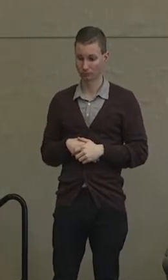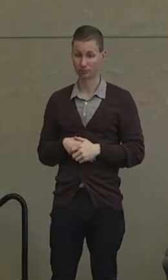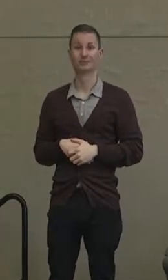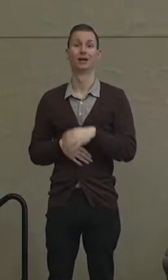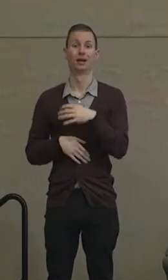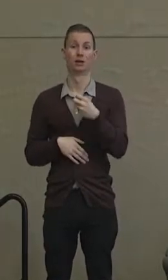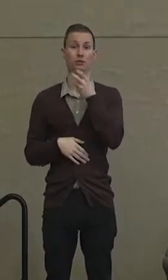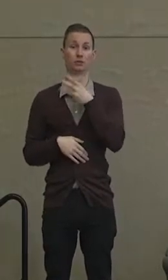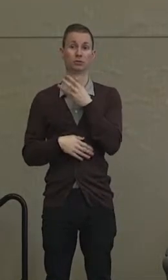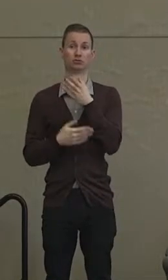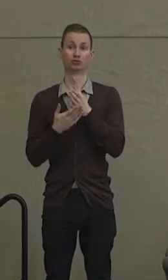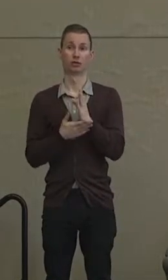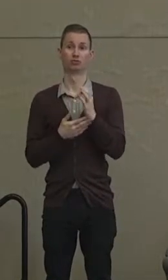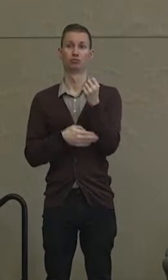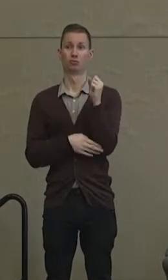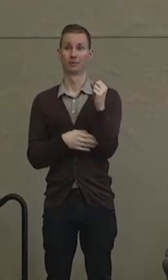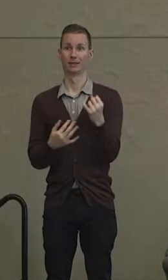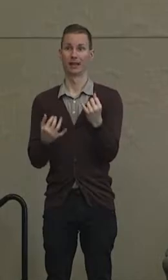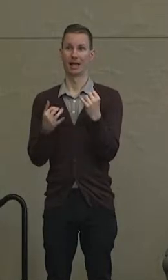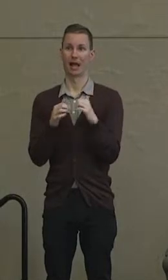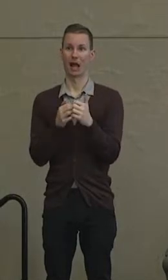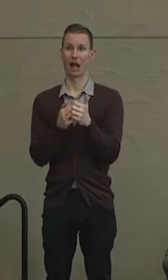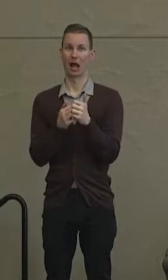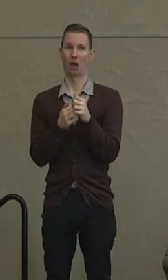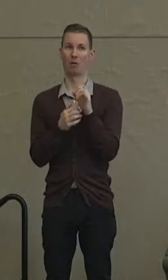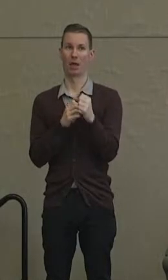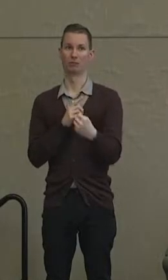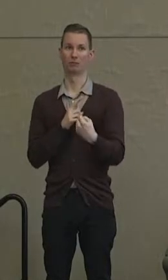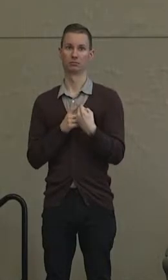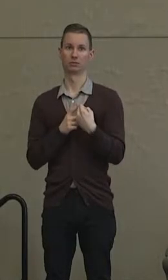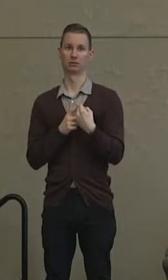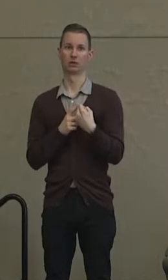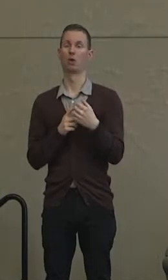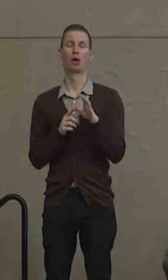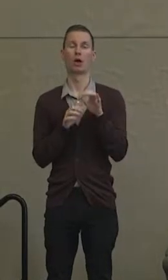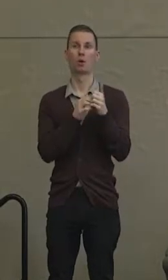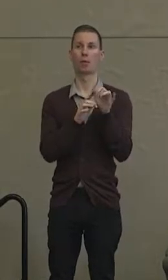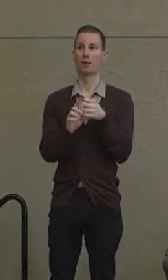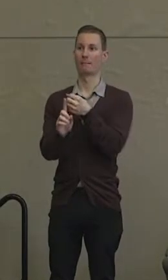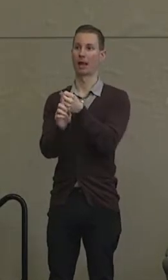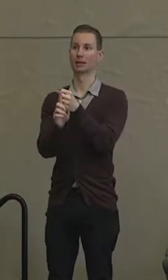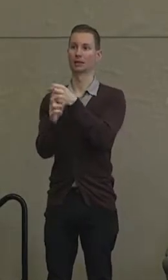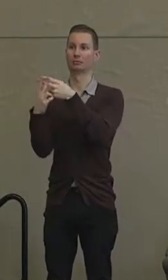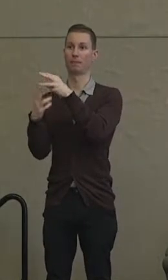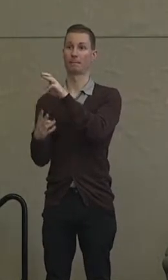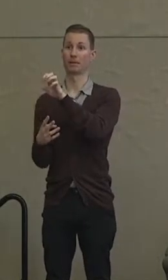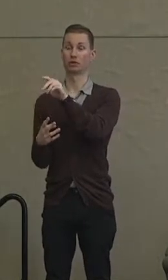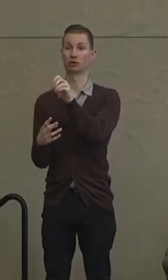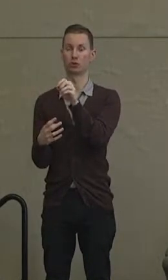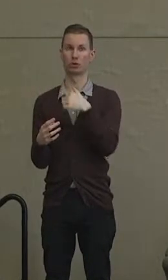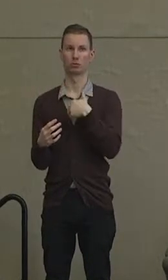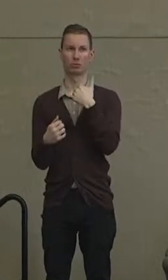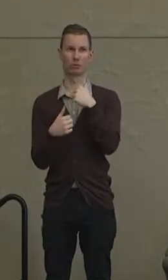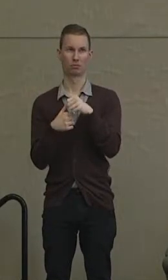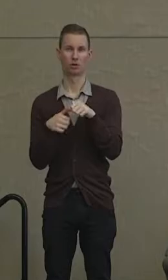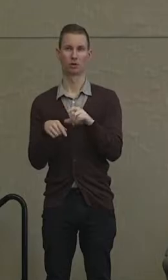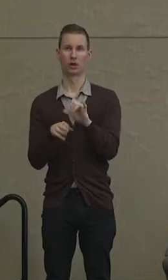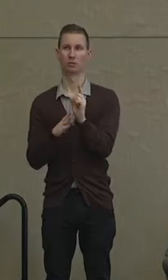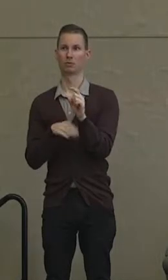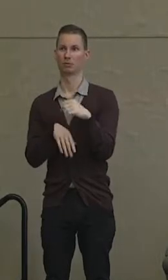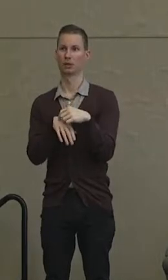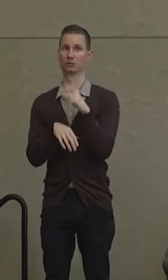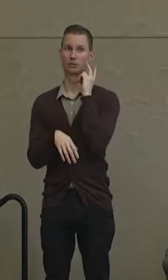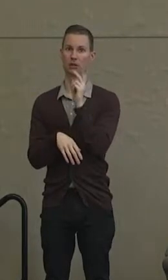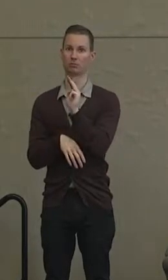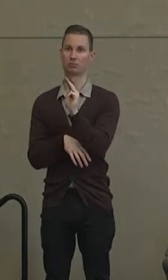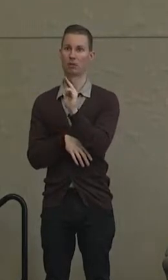rights movement today, right? And that how that impacted me too. And I also want to say, and I remember being at this moment in time, seeing Black Lives